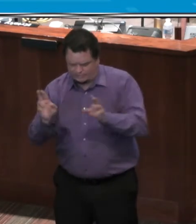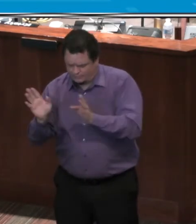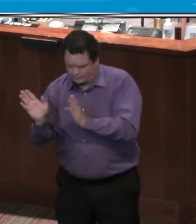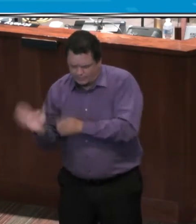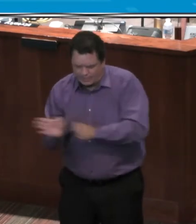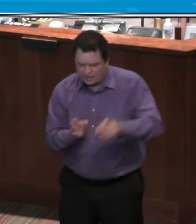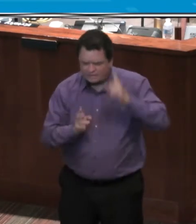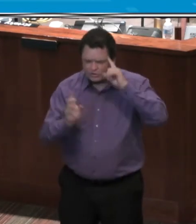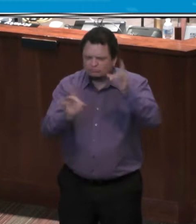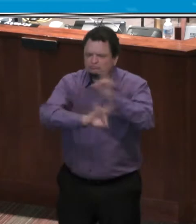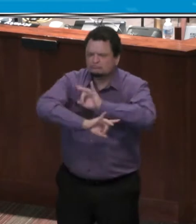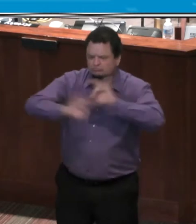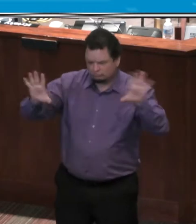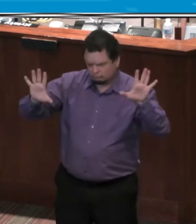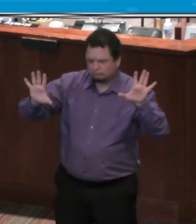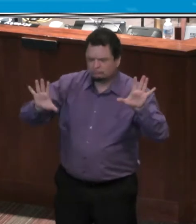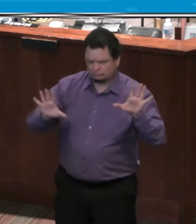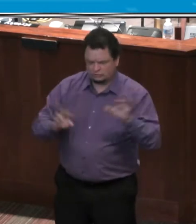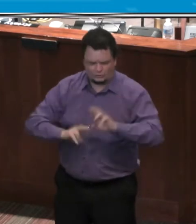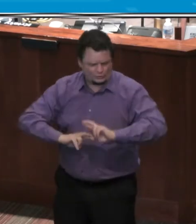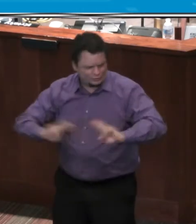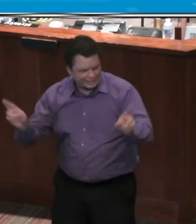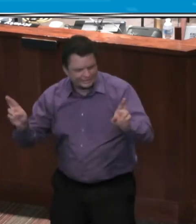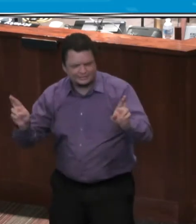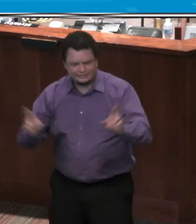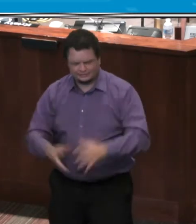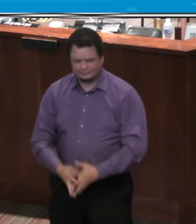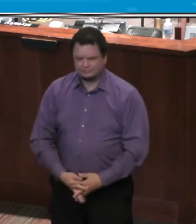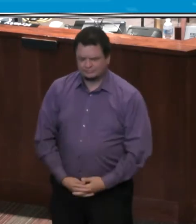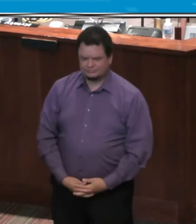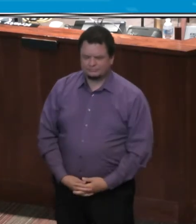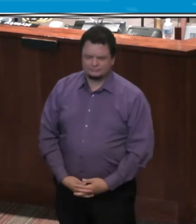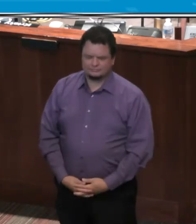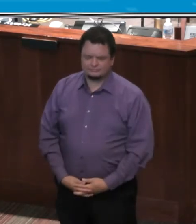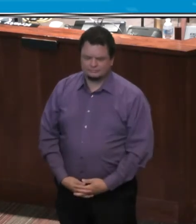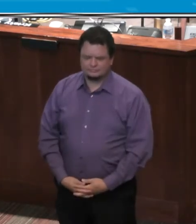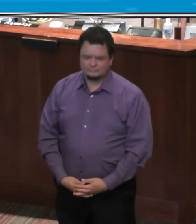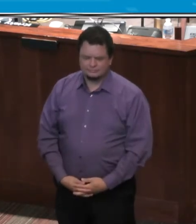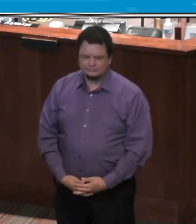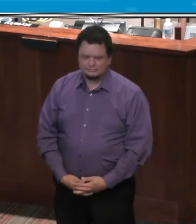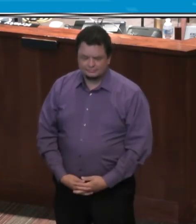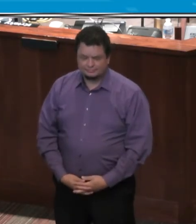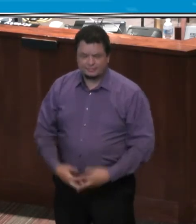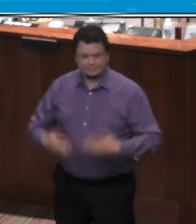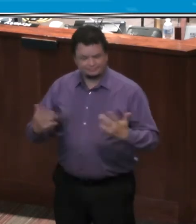had the chance to listen in on the Department of Homeland Security